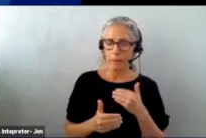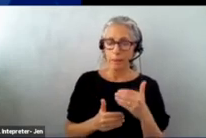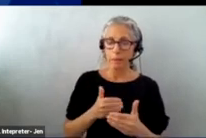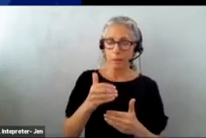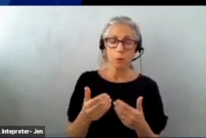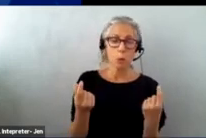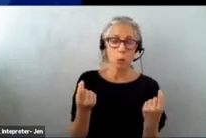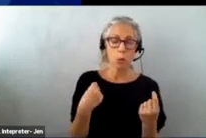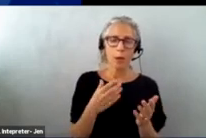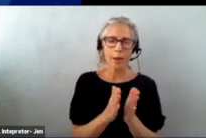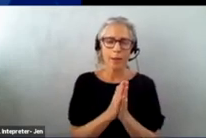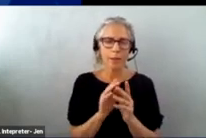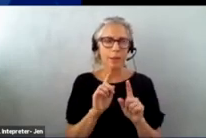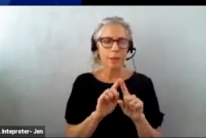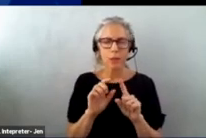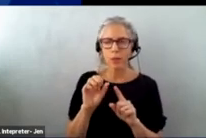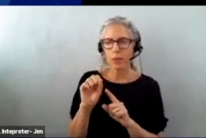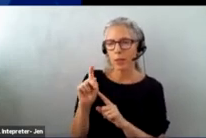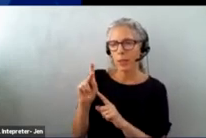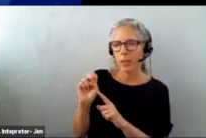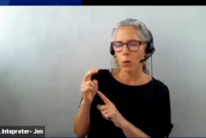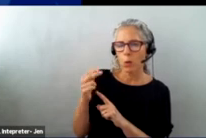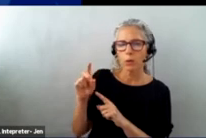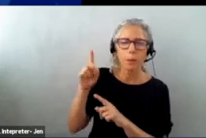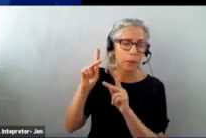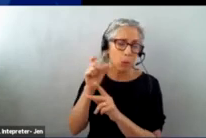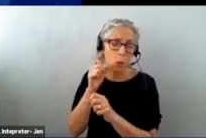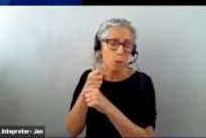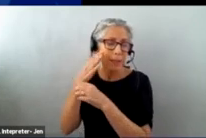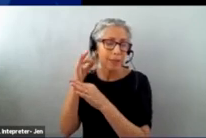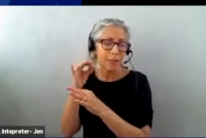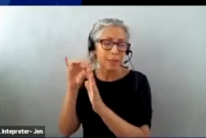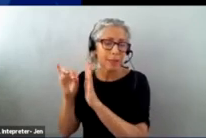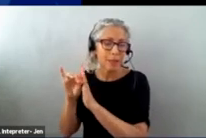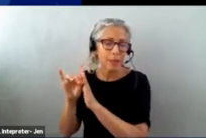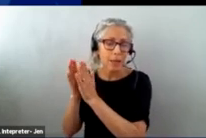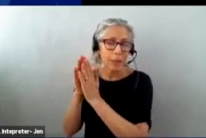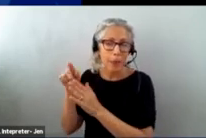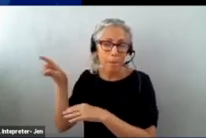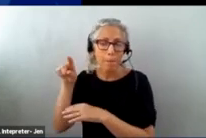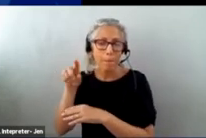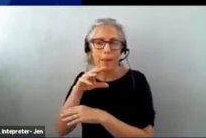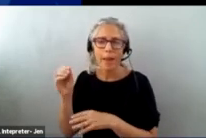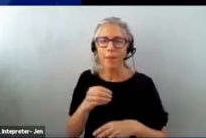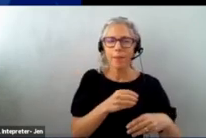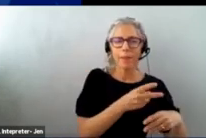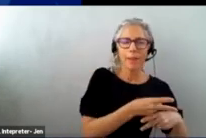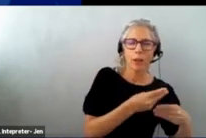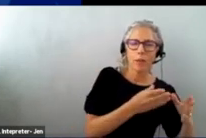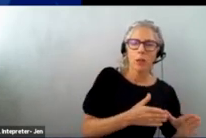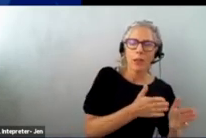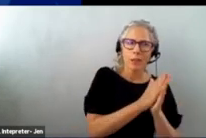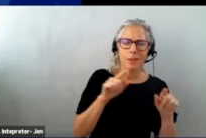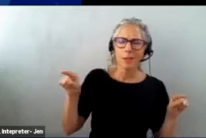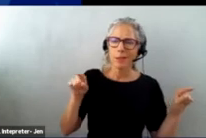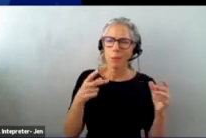different stakeholders, people who make the decisions in identification, as well as the caregivers. We wanna know,